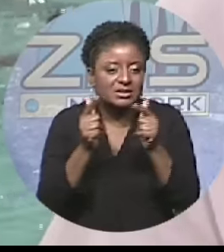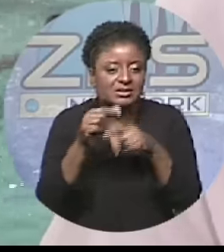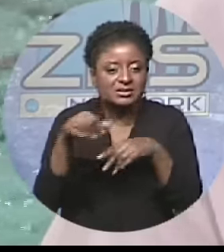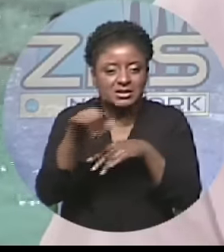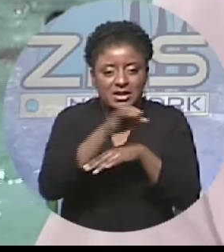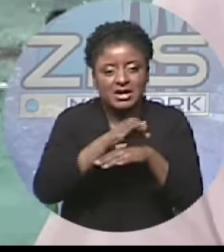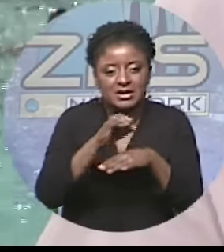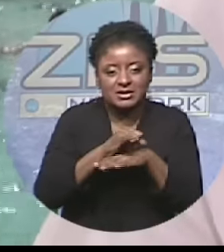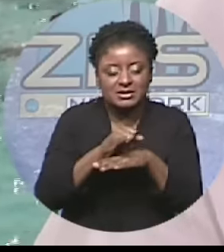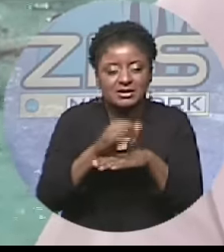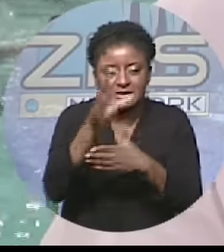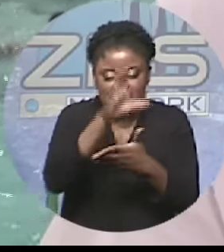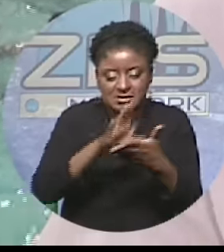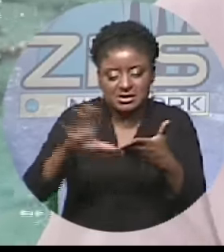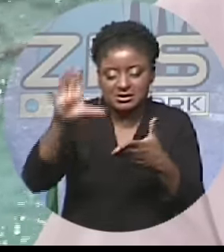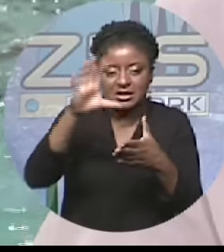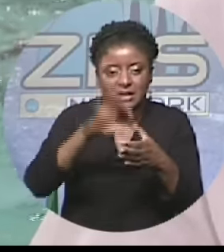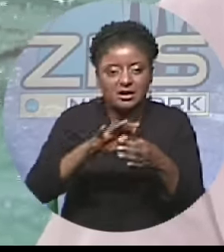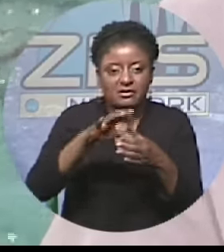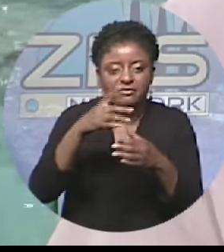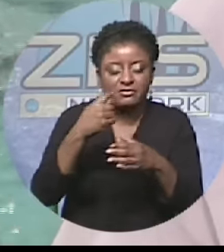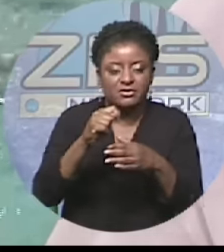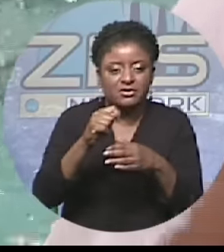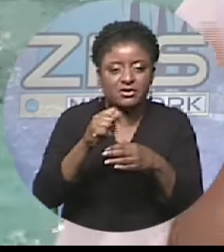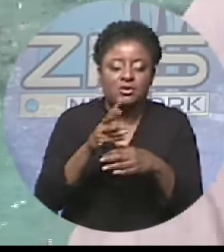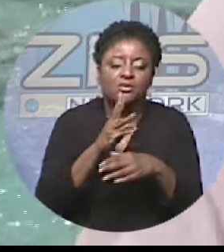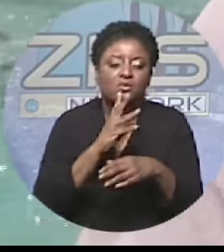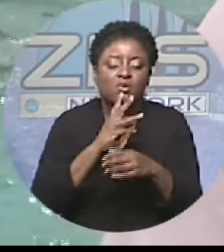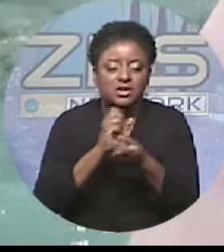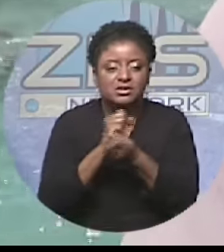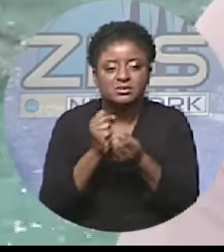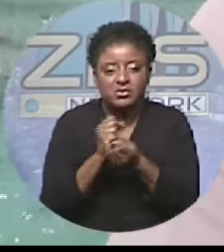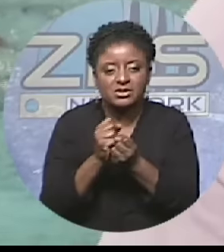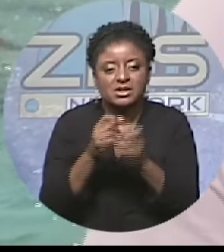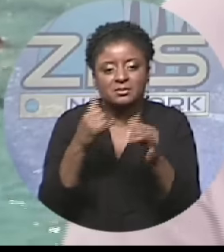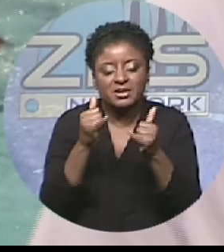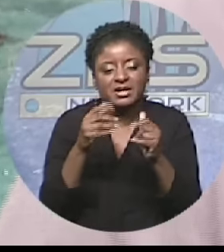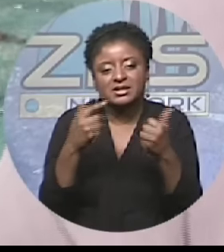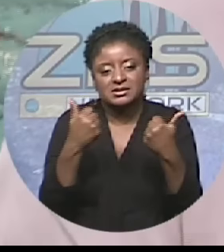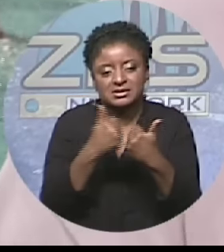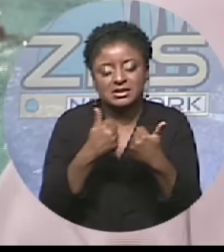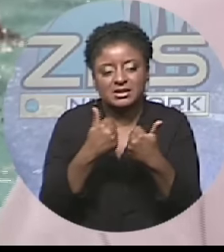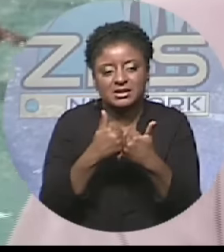dead center of the Hungarian aquatic sports, and we played